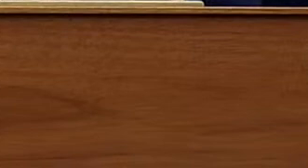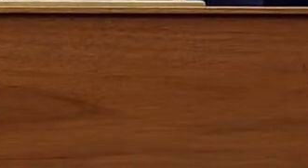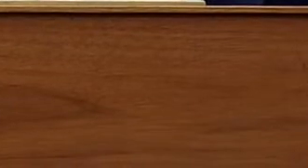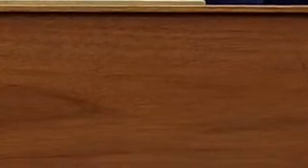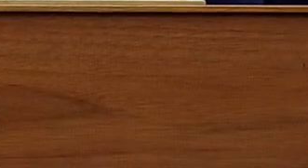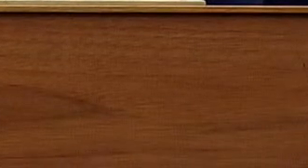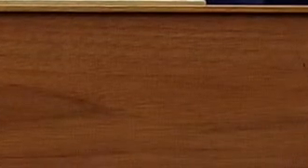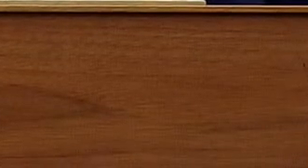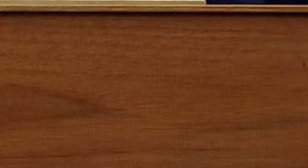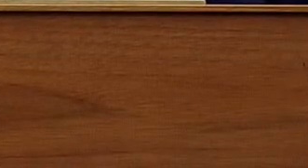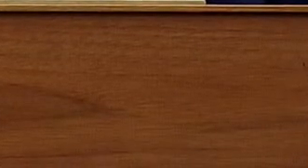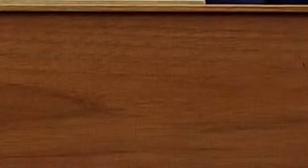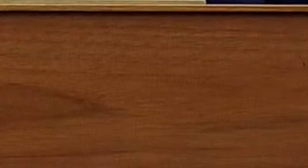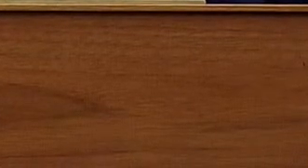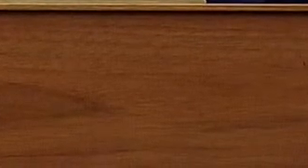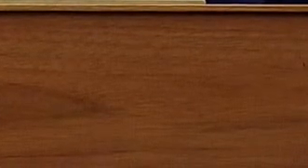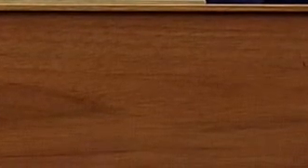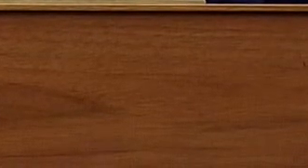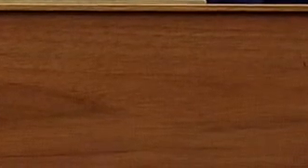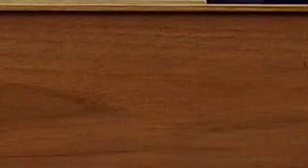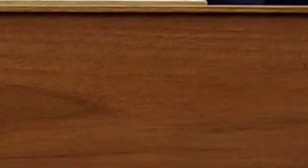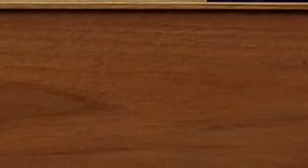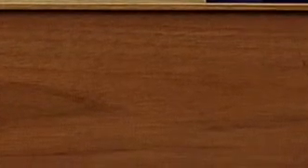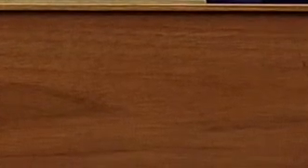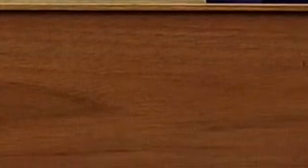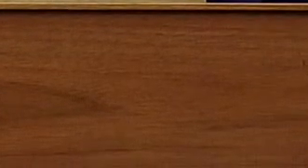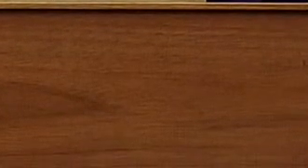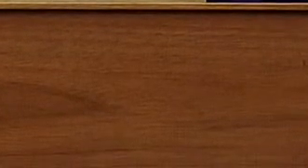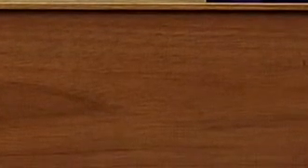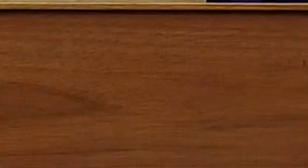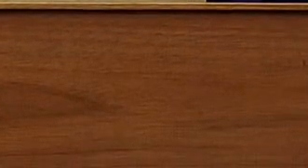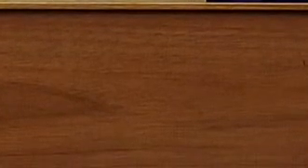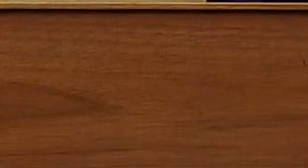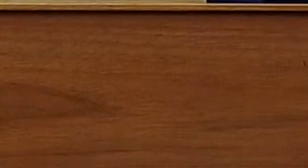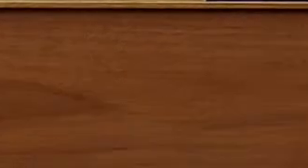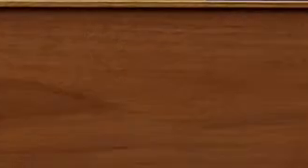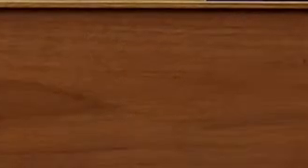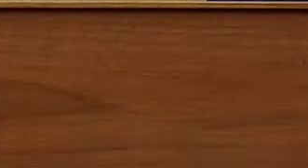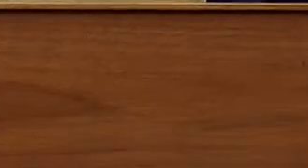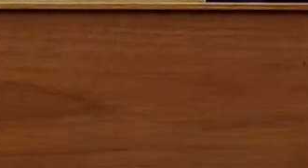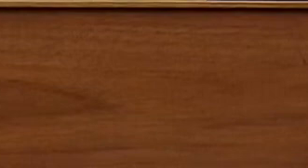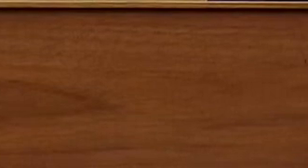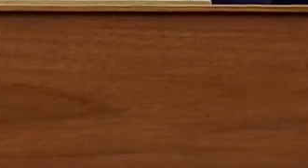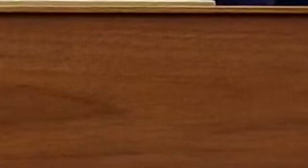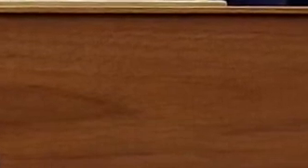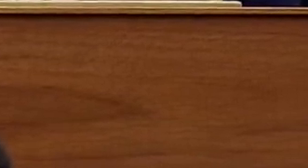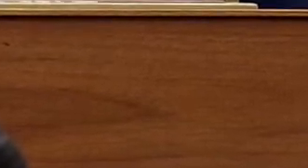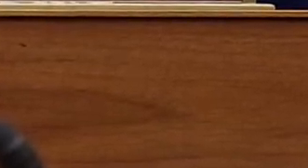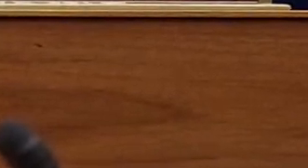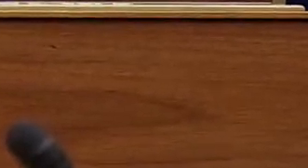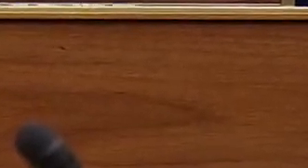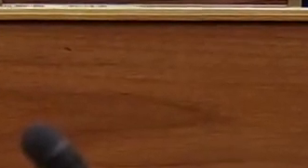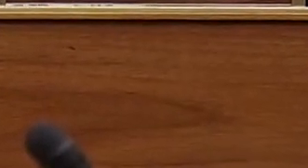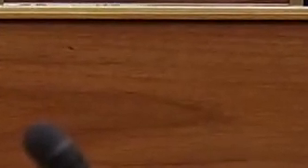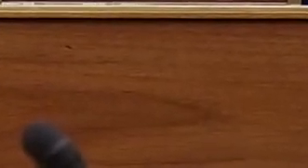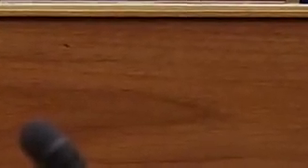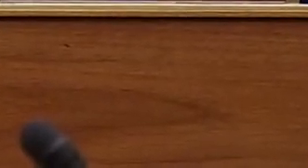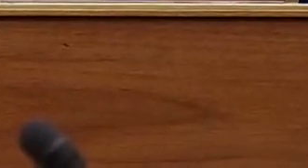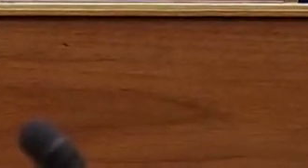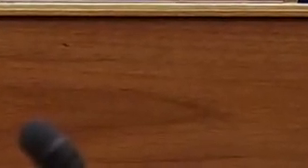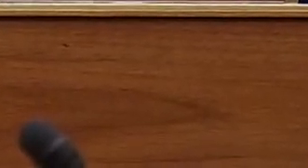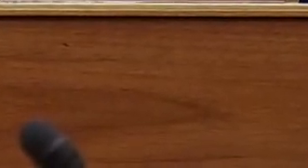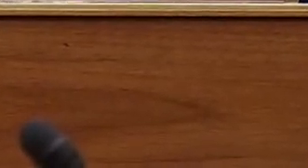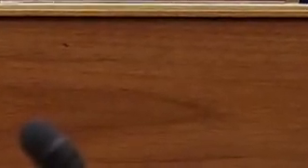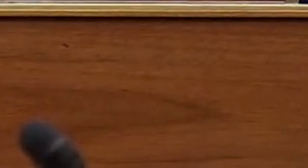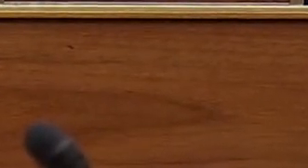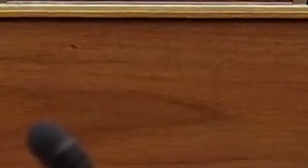government, existing on federal appropriations. Therefore, they say we should not have statehood. Well, they are wrong. As